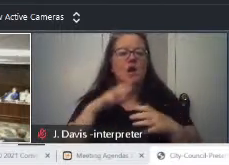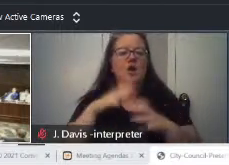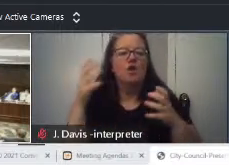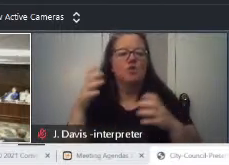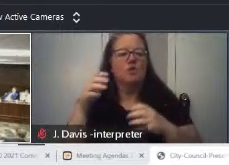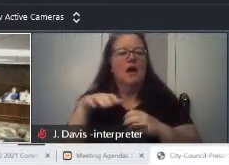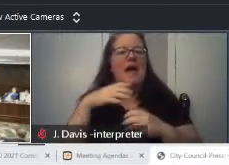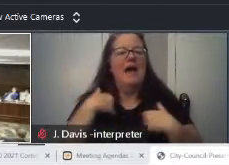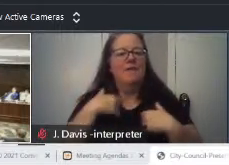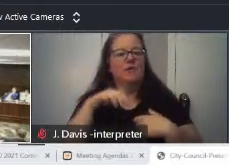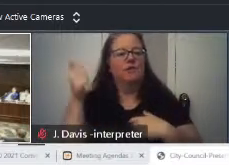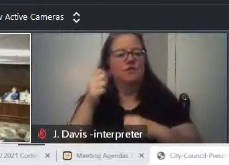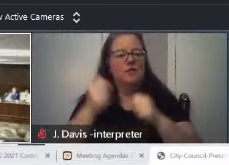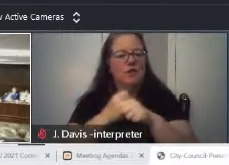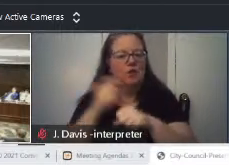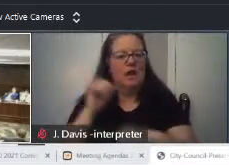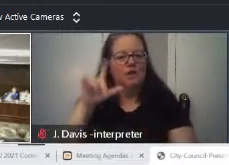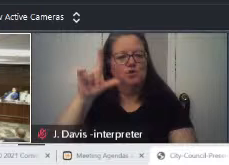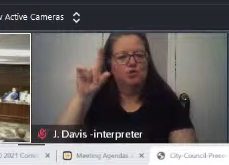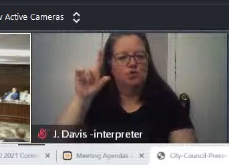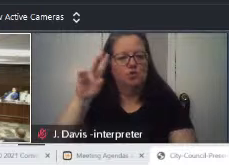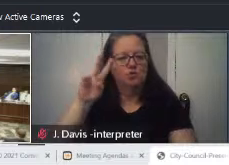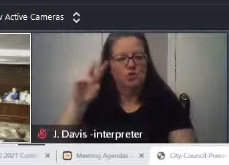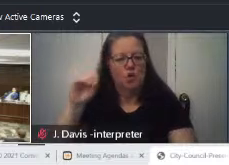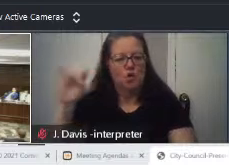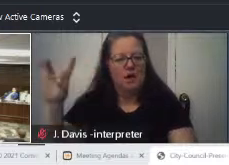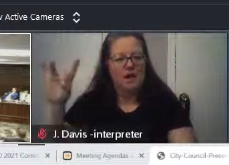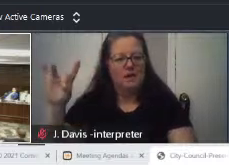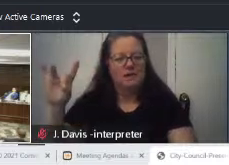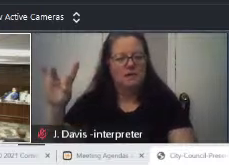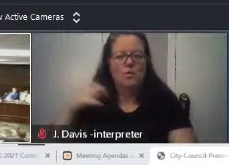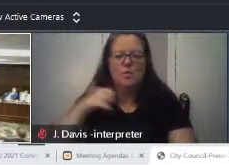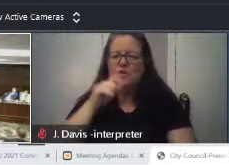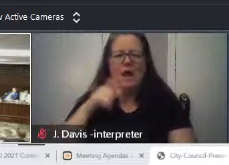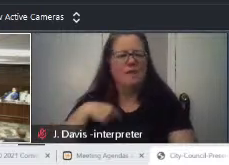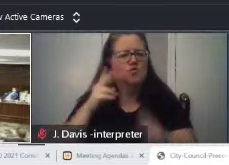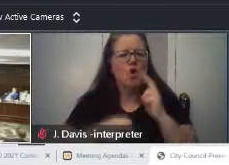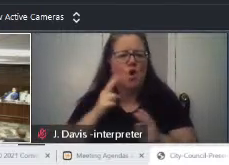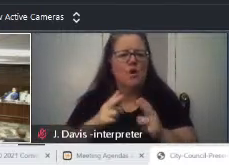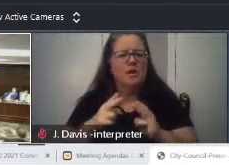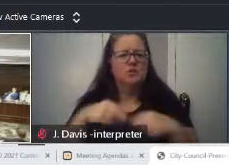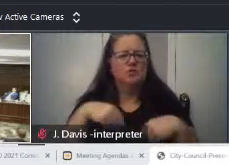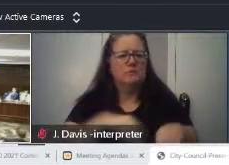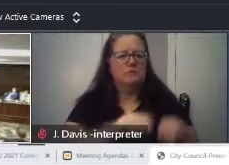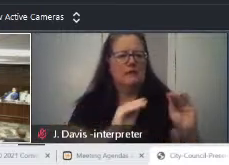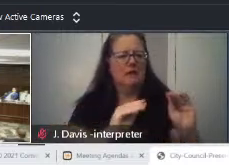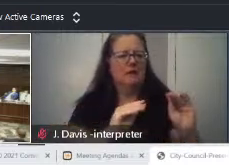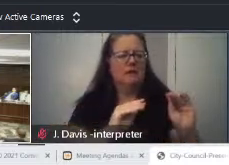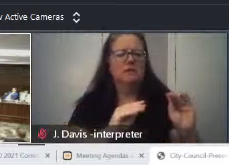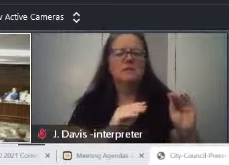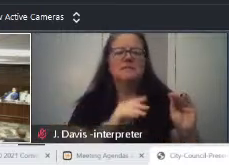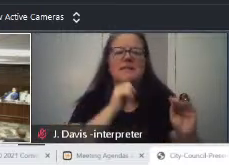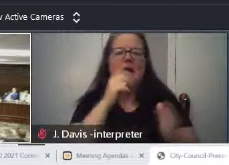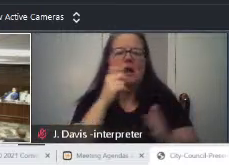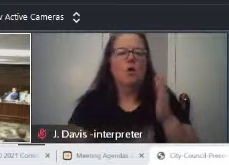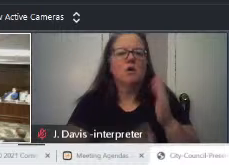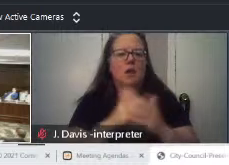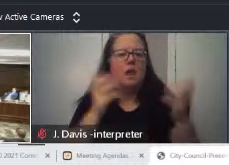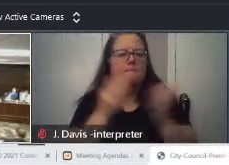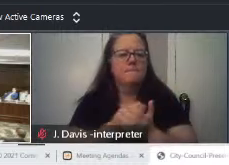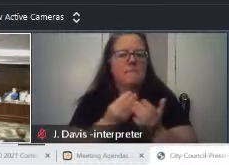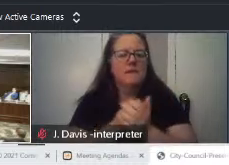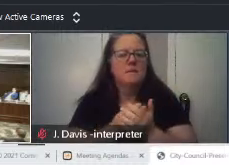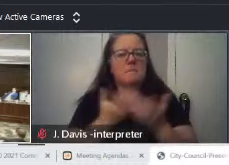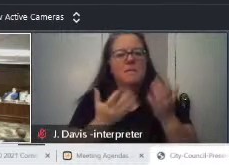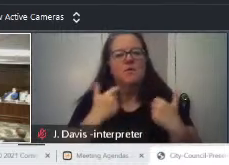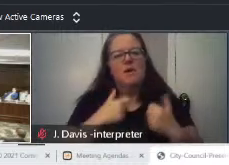rather sit back if there's no urgency to get rid of it. If it's not costing, perhaps there's some maintenance part of it,